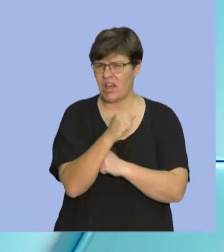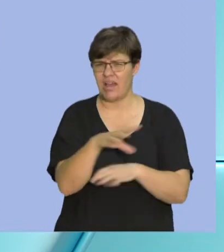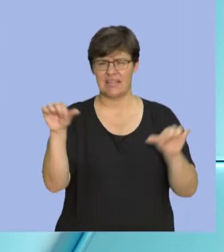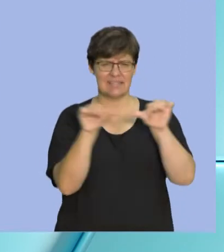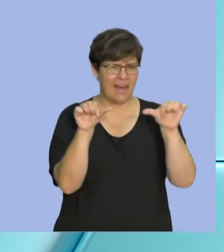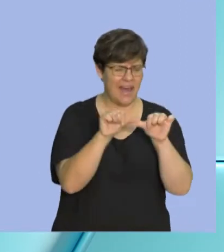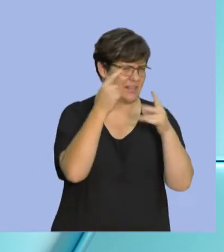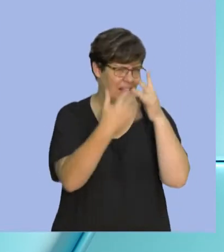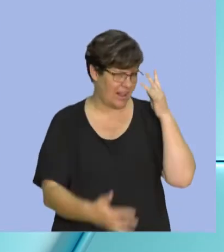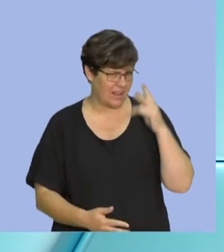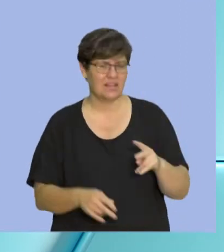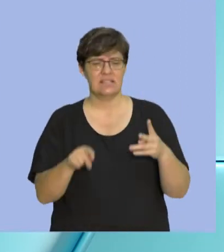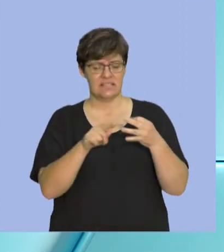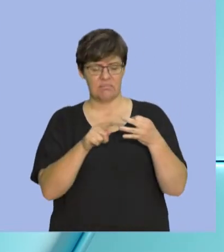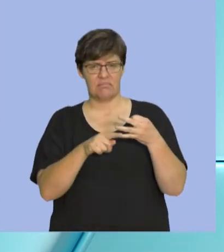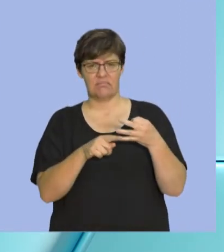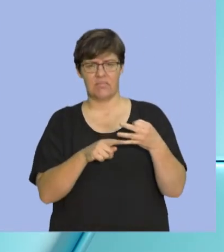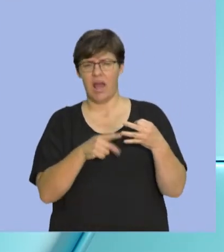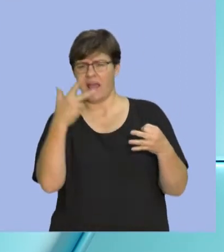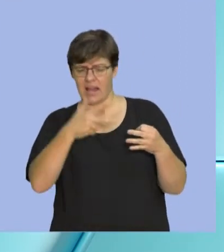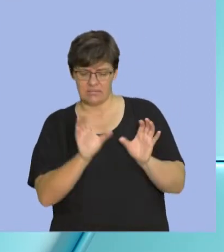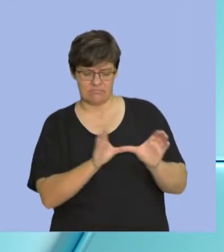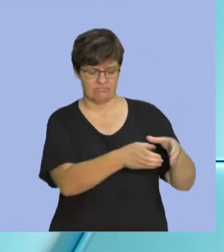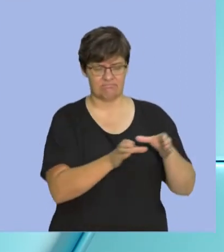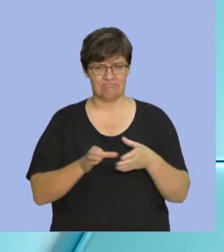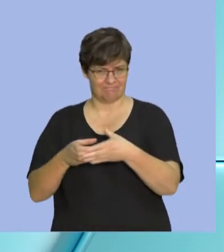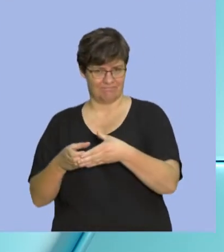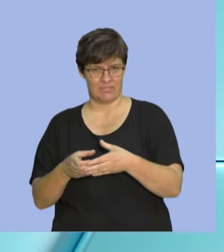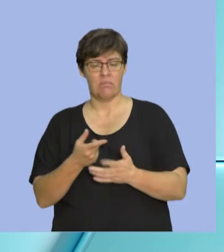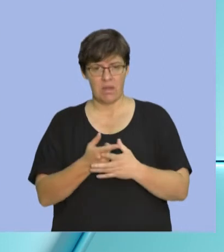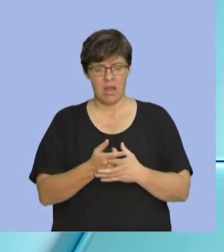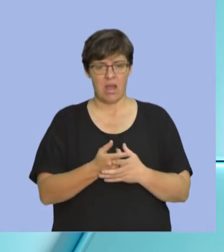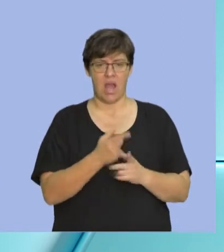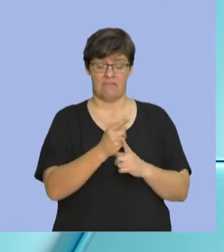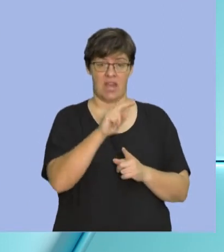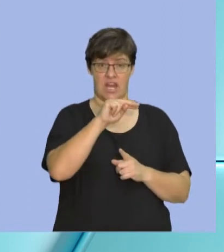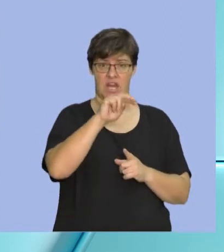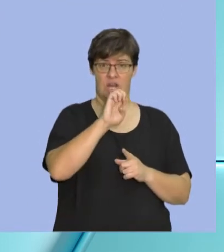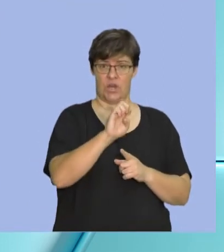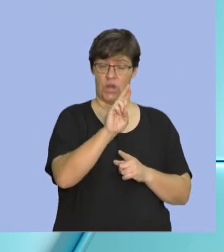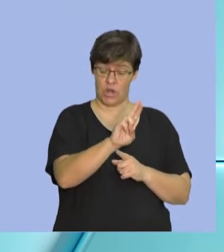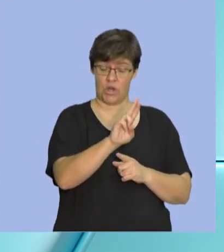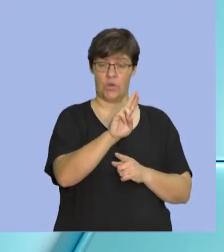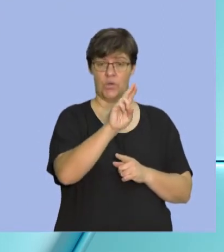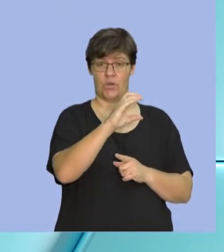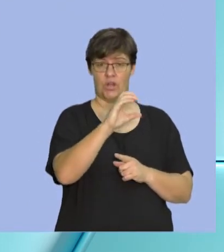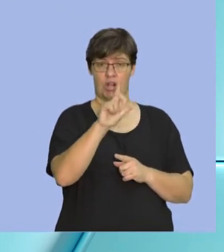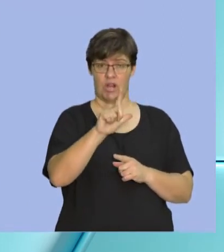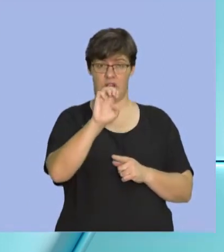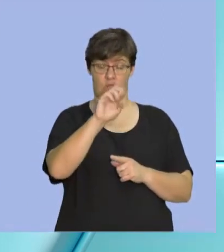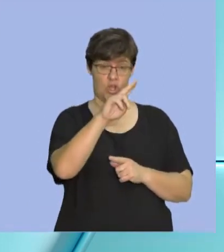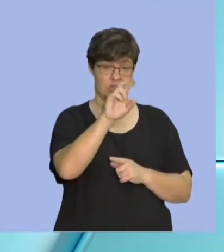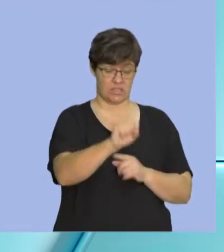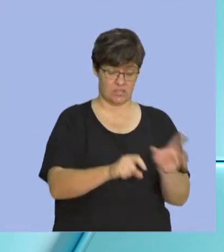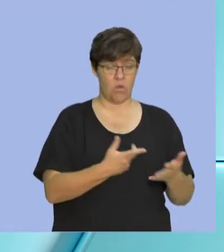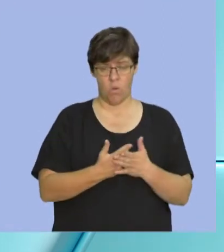size, and we've looked at classifying them based on the presence of a defined nucleus, making them eukaryotic, or the absence